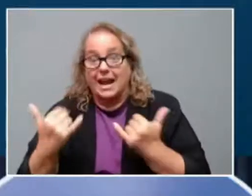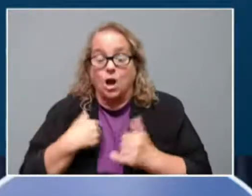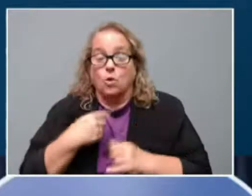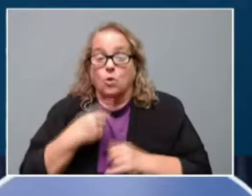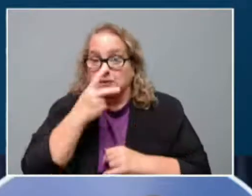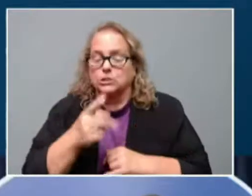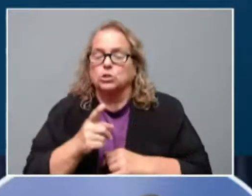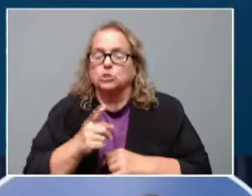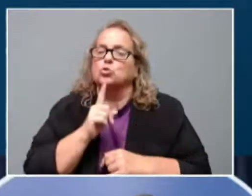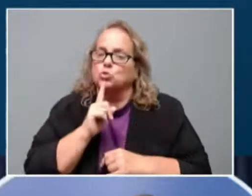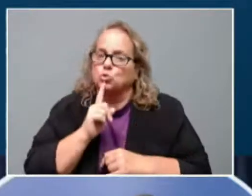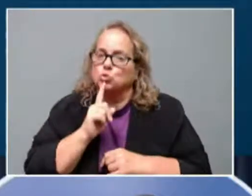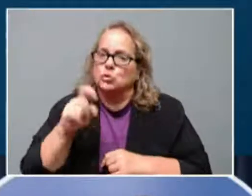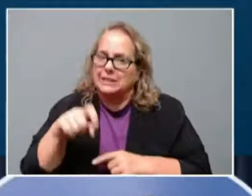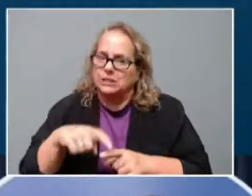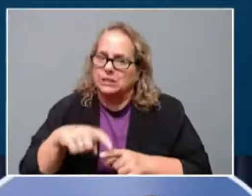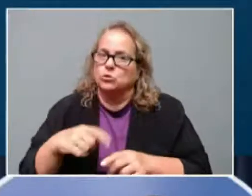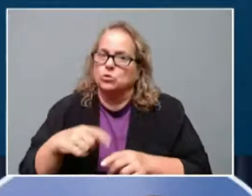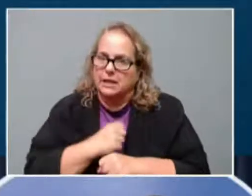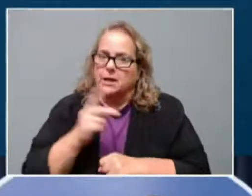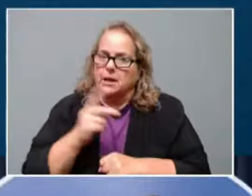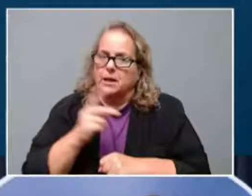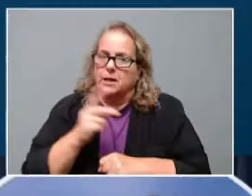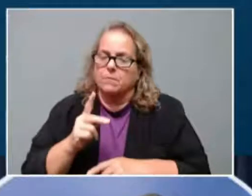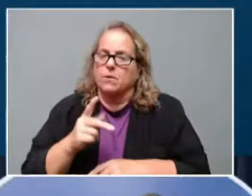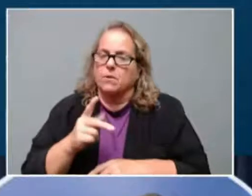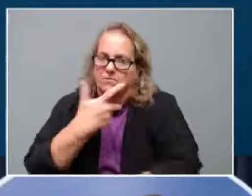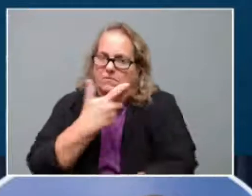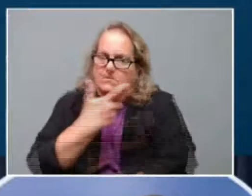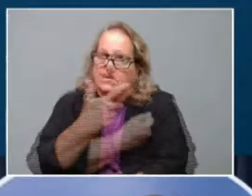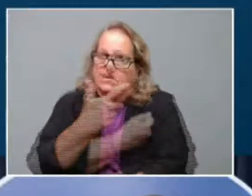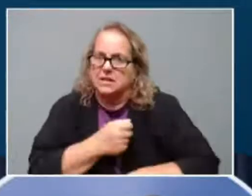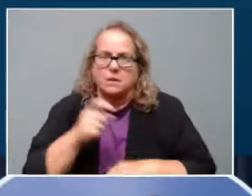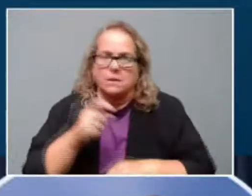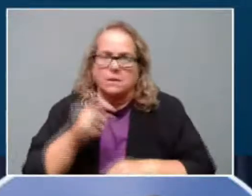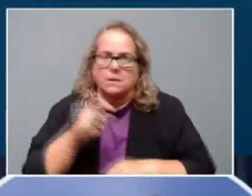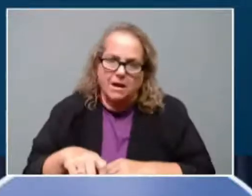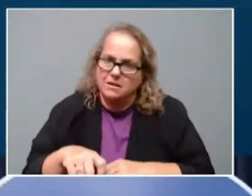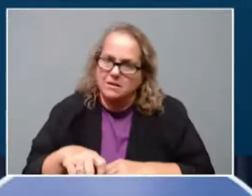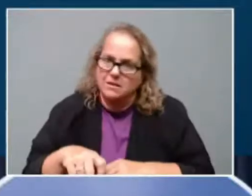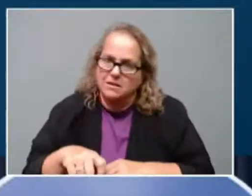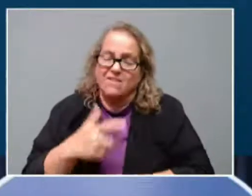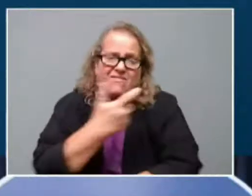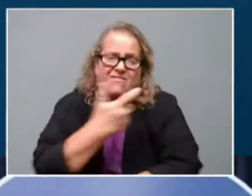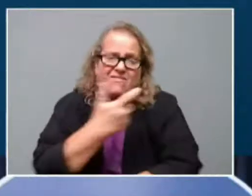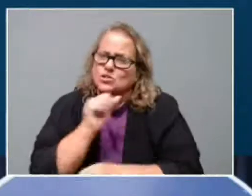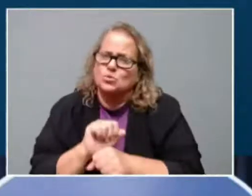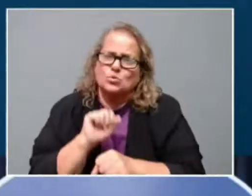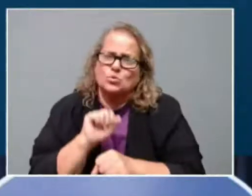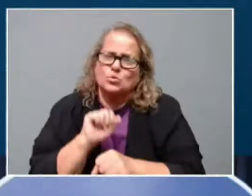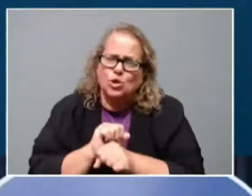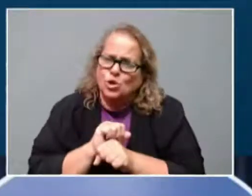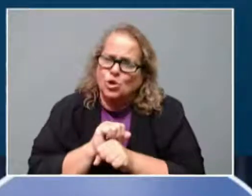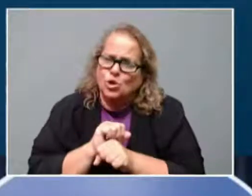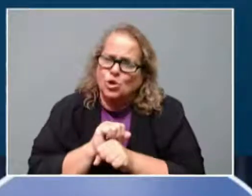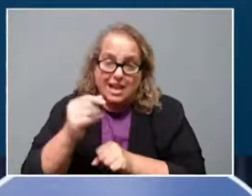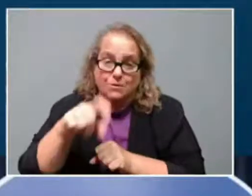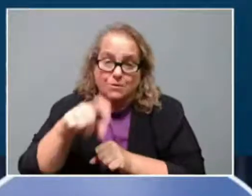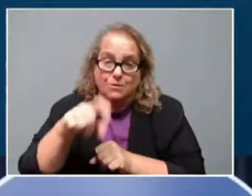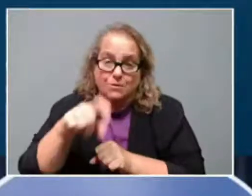vaccinated. Listen, the vaccines work, and we'll be able to show that to you. And really, it almost eliminated